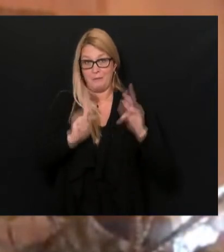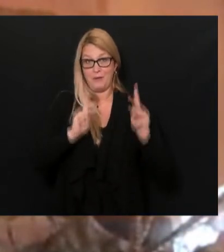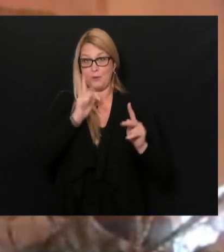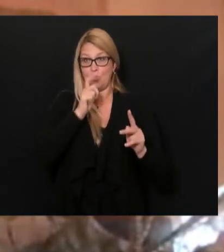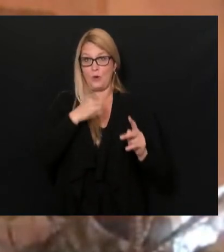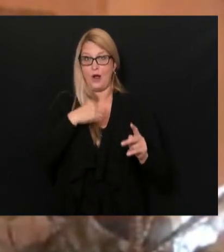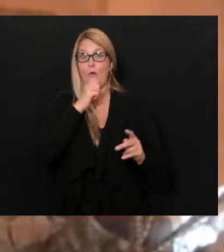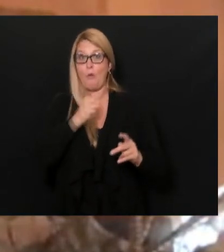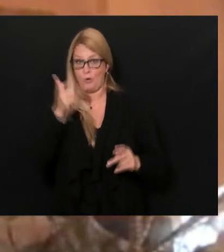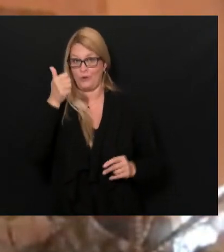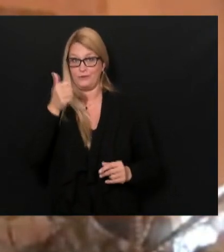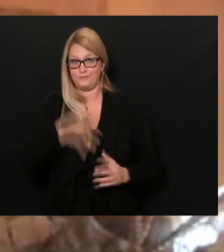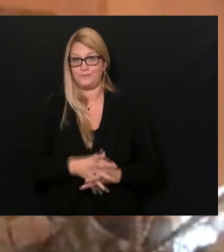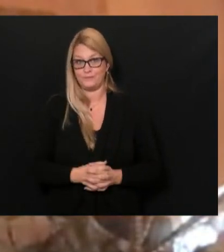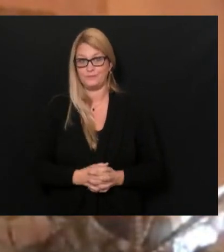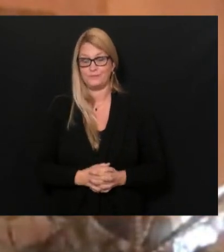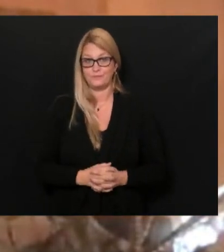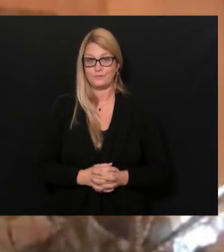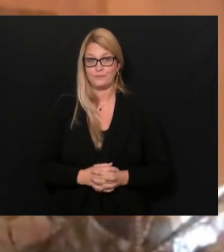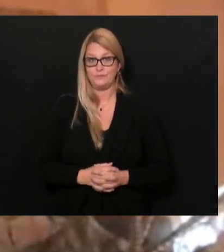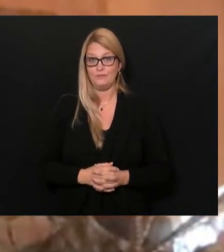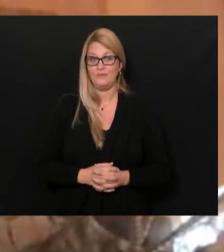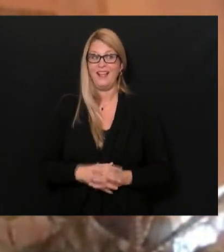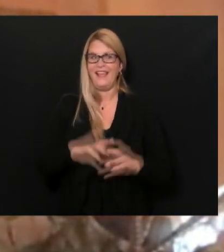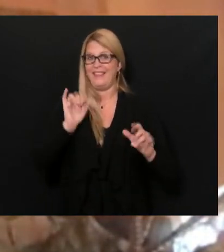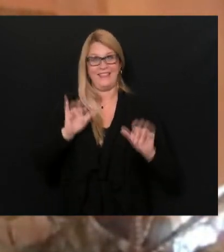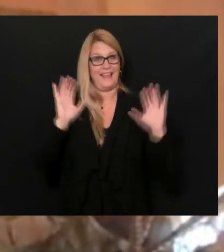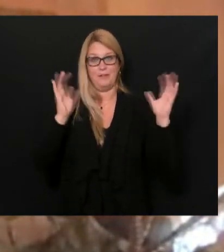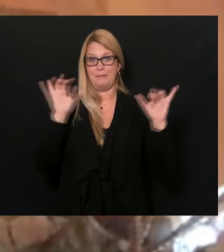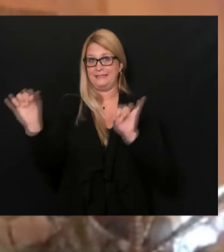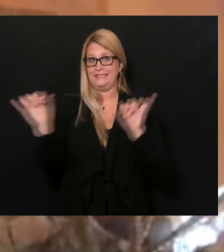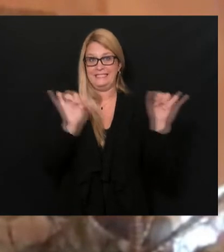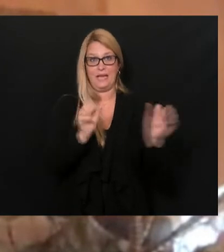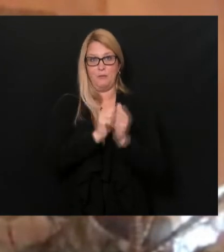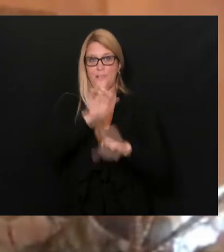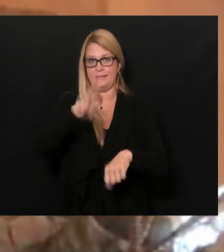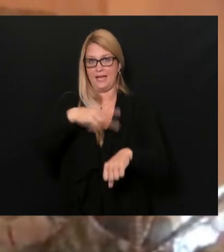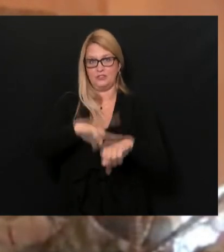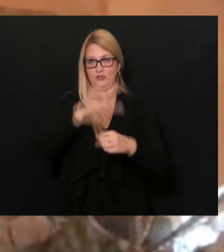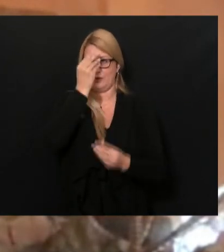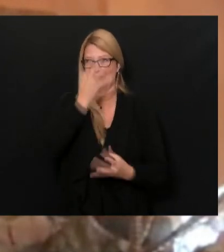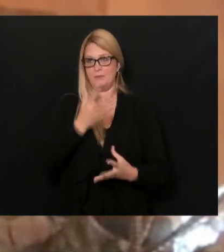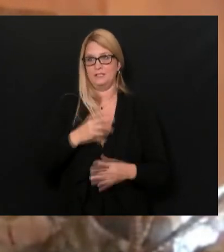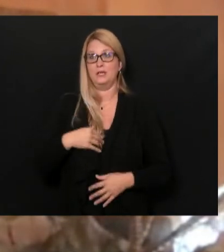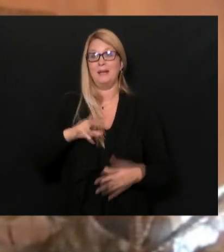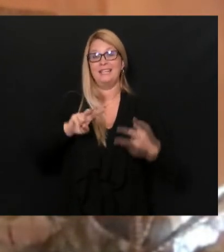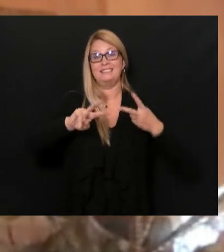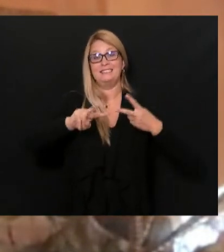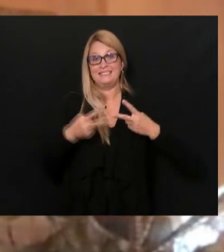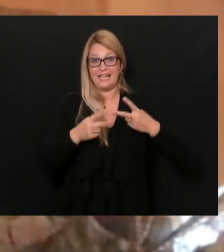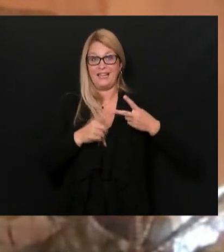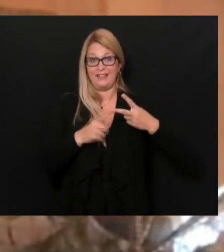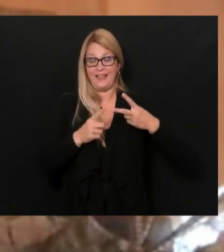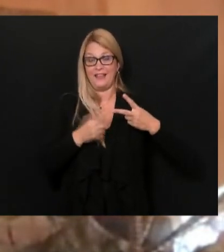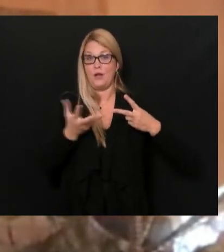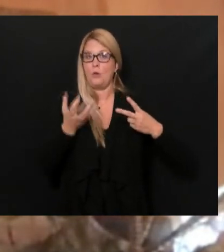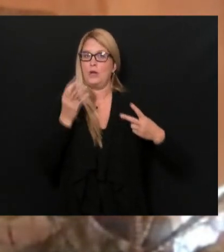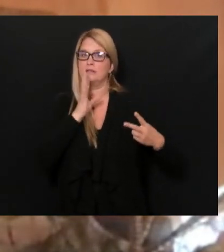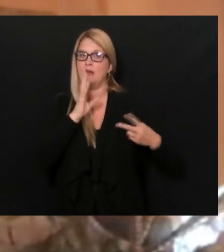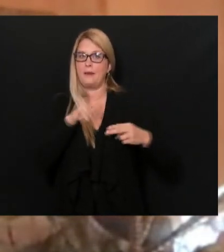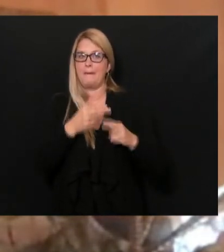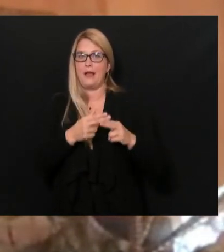ages. And we've seen that also as national data. That's the first thing I want to talk about. Second thing I want to talk about real briefly is this